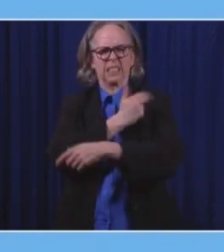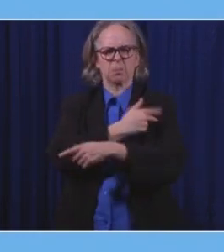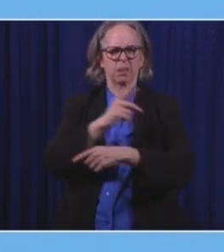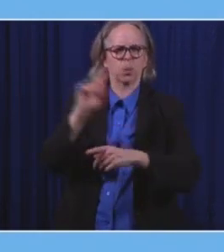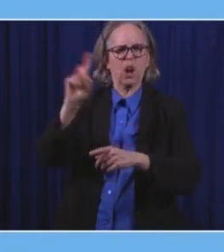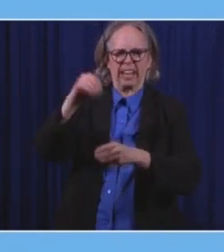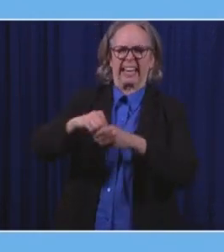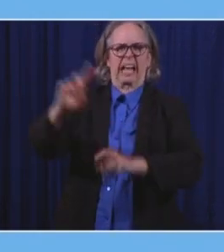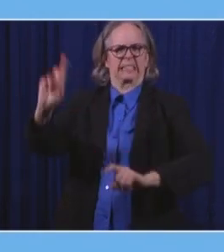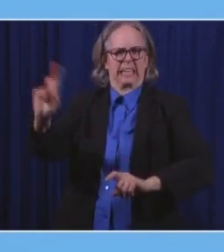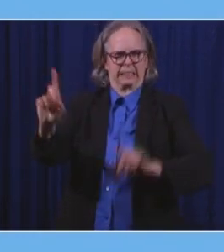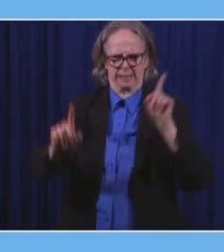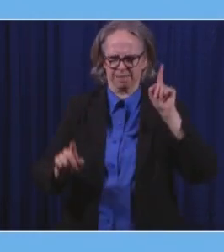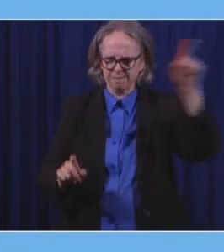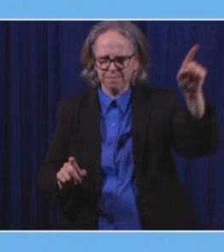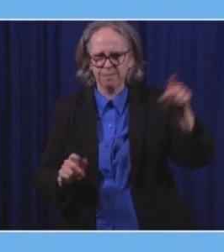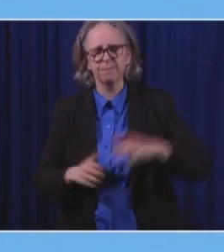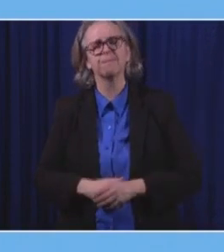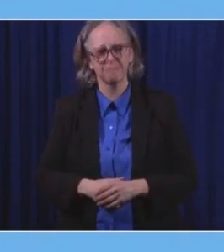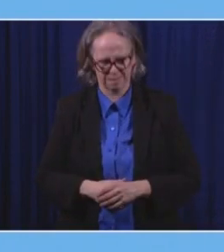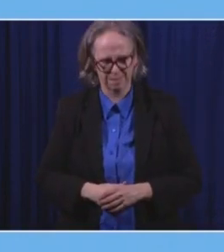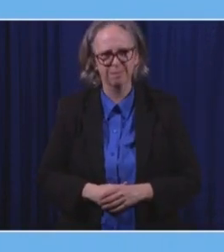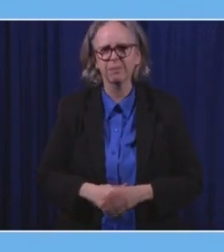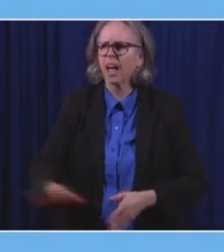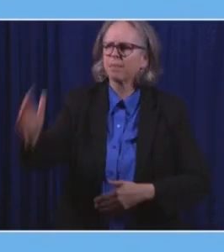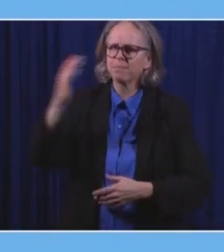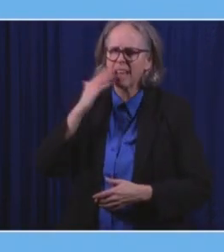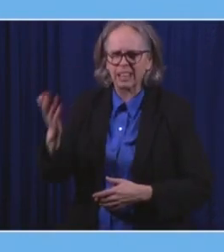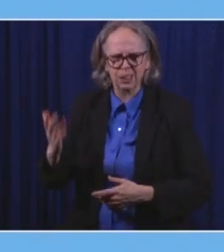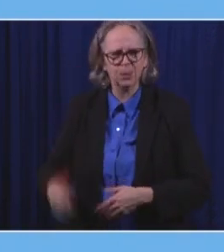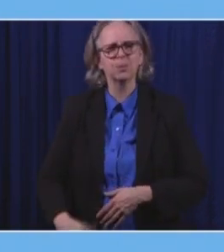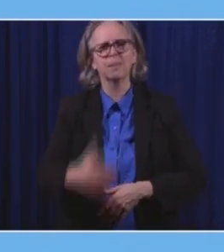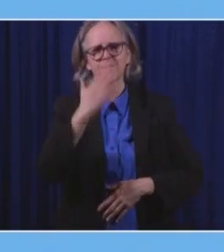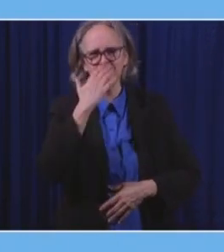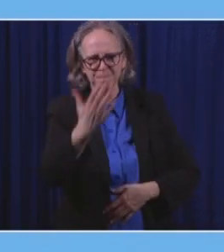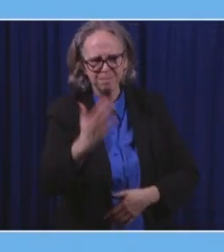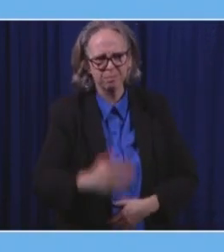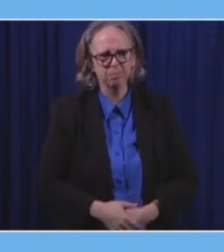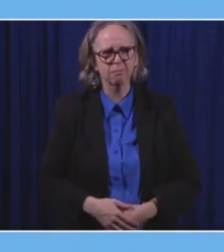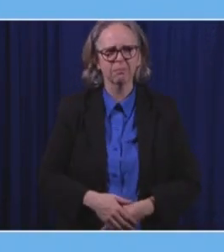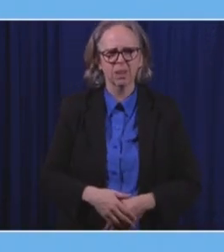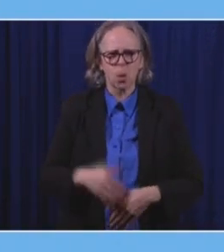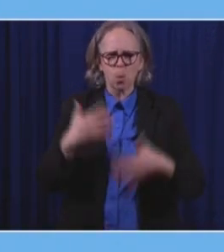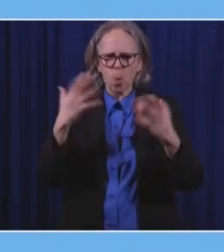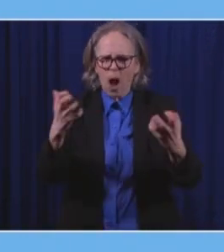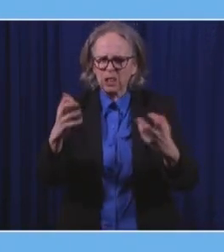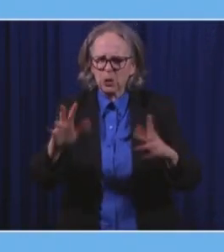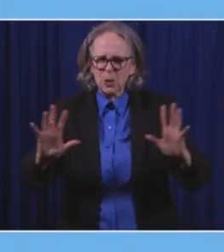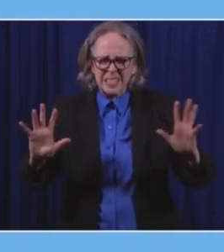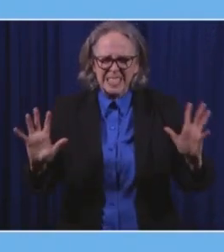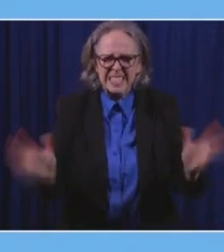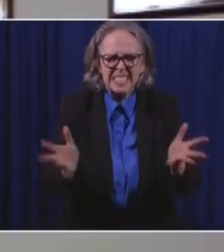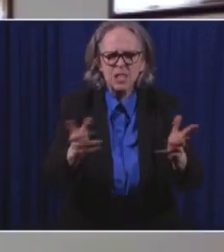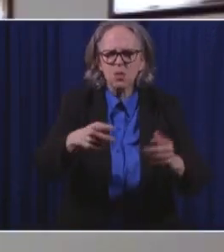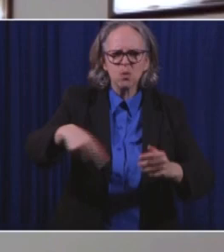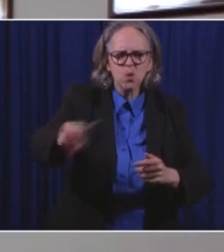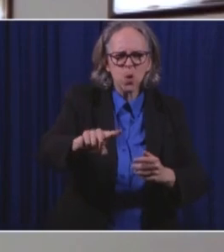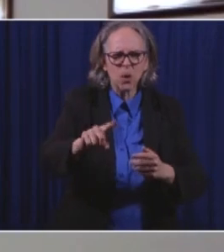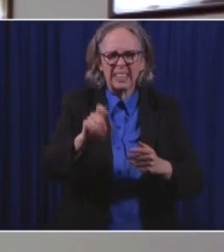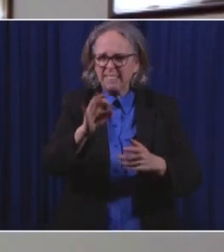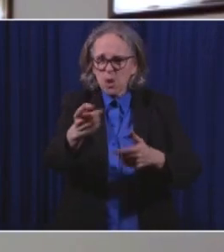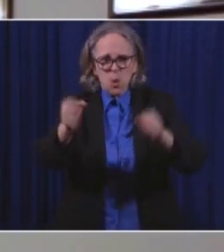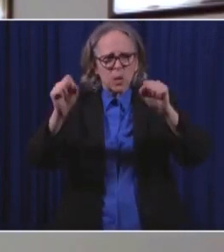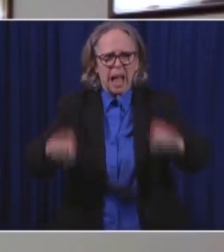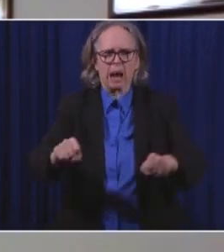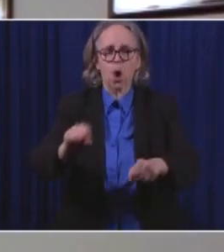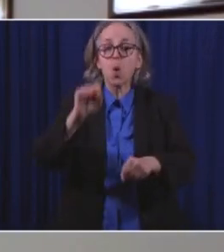you. Thank you, Governor. We want to also encourage everybody as much as possible to be working from home. We know that this